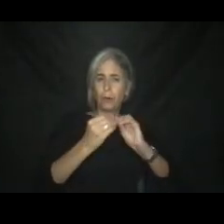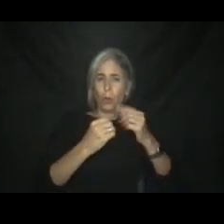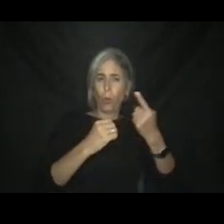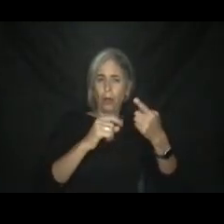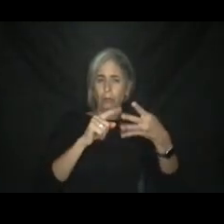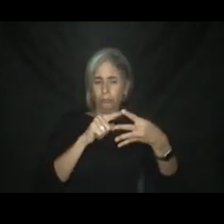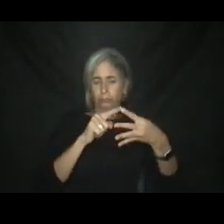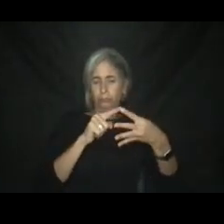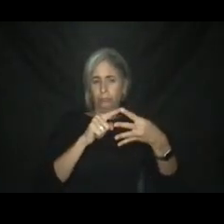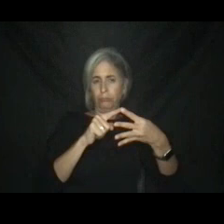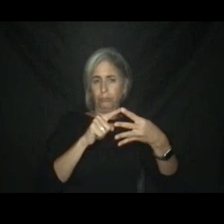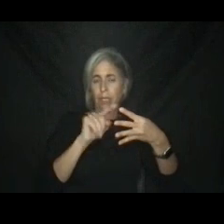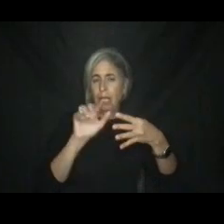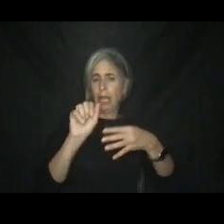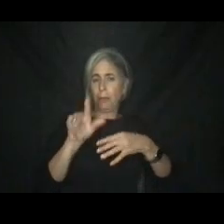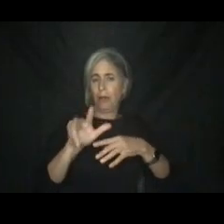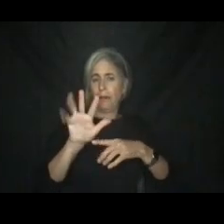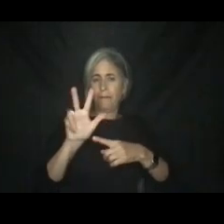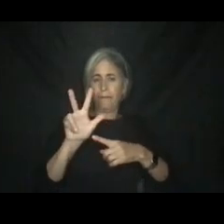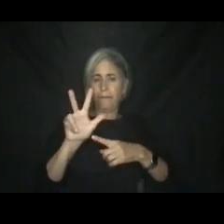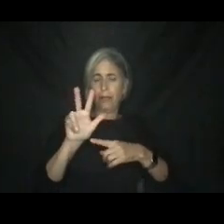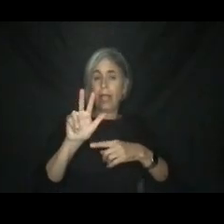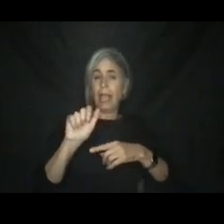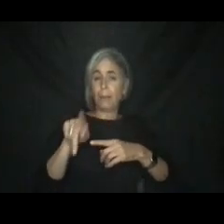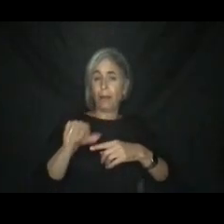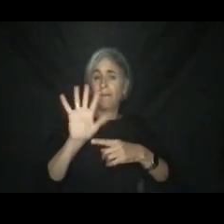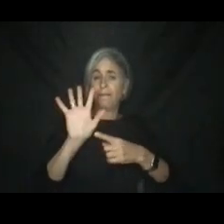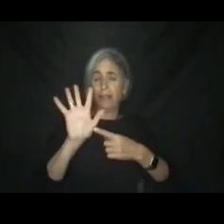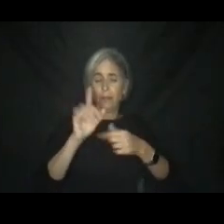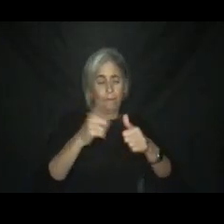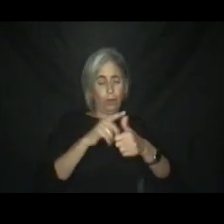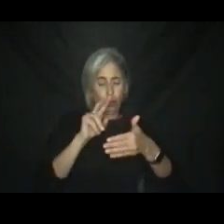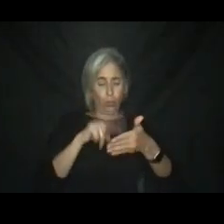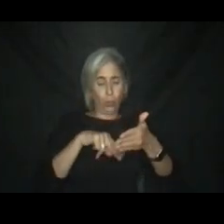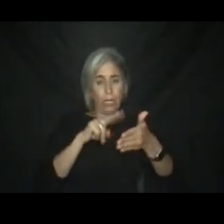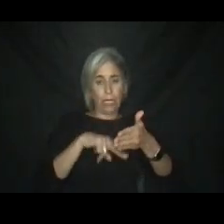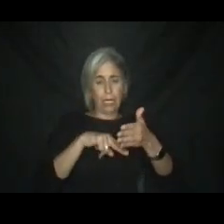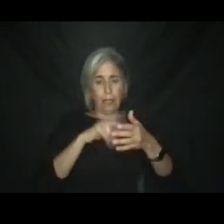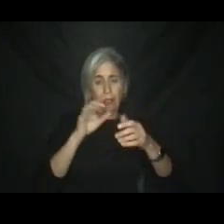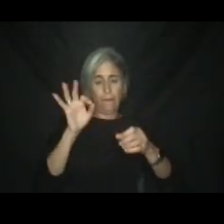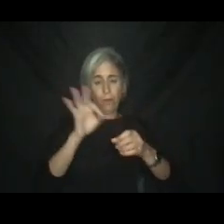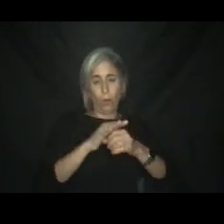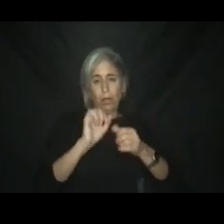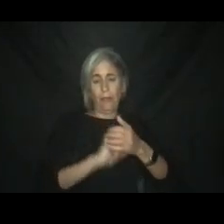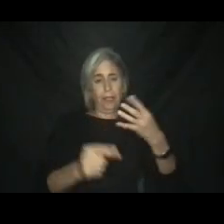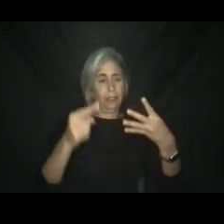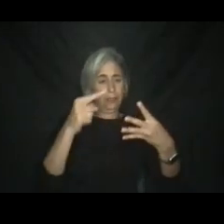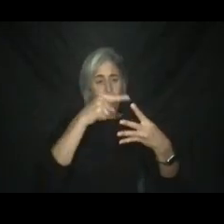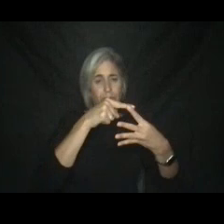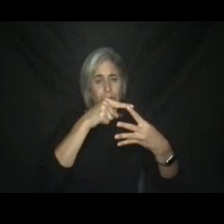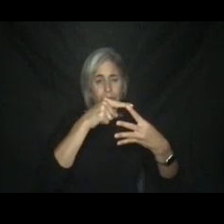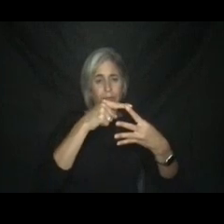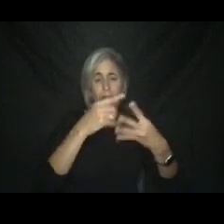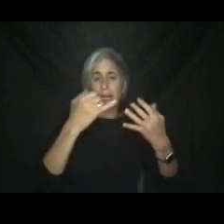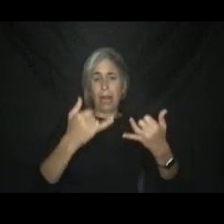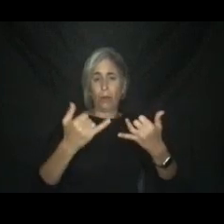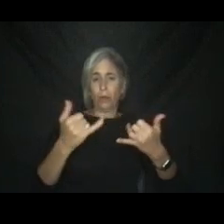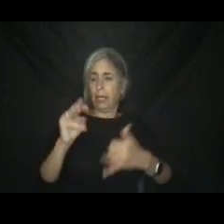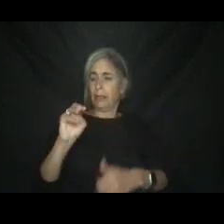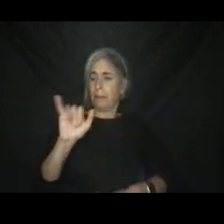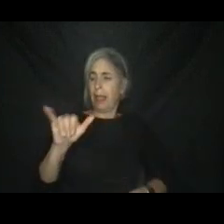On April 5th, there was a first reading where, again, Alternative 1 was voted on. And that brings us today, May 3rd,